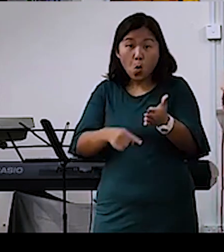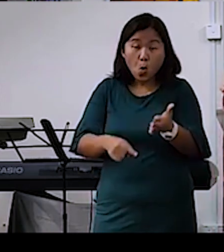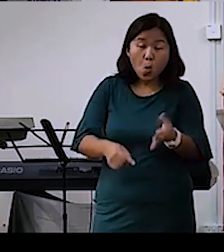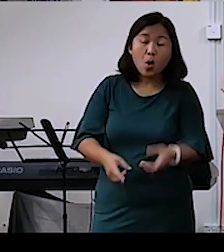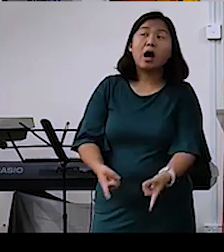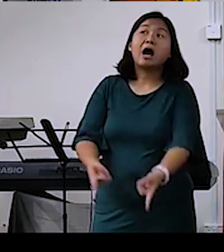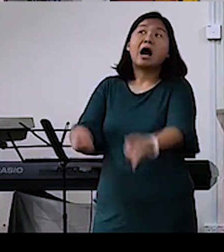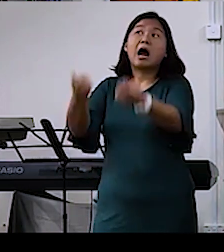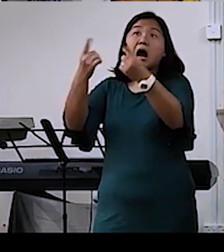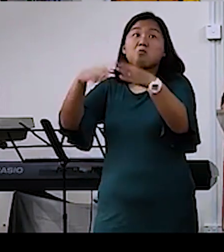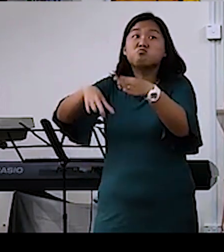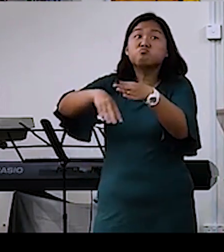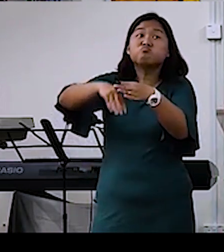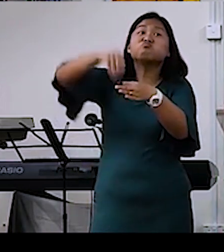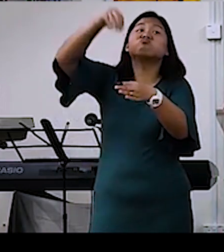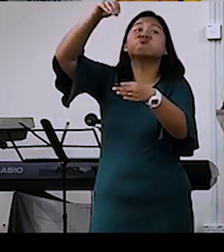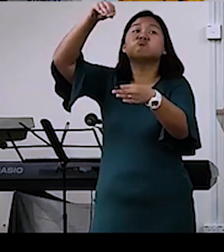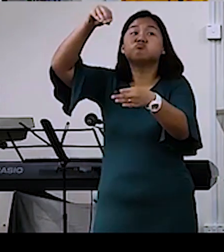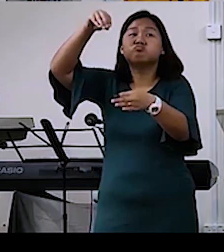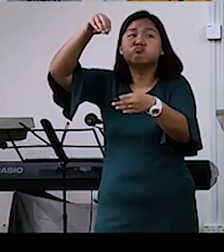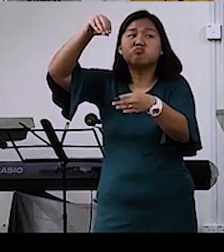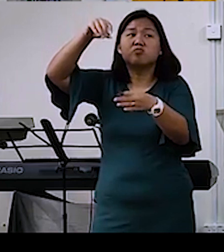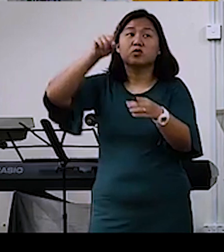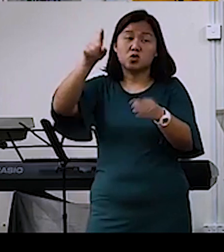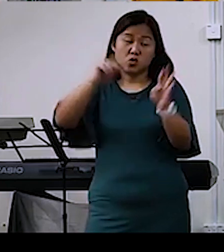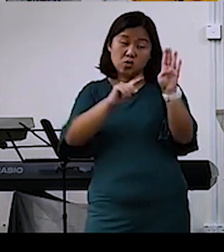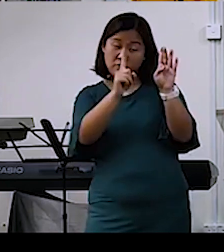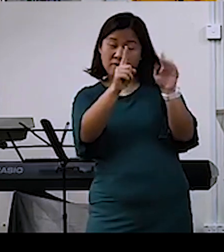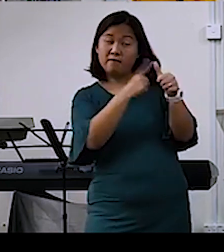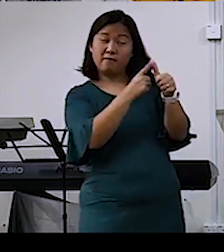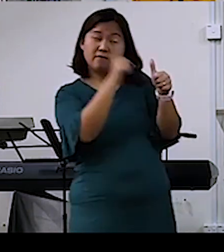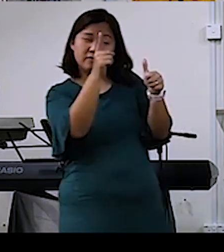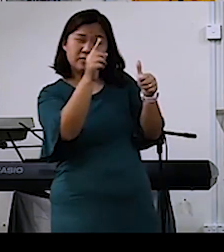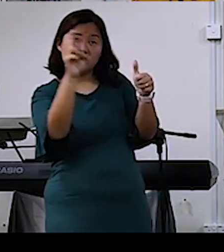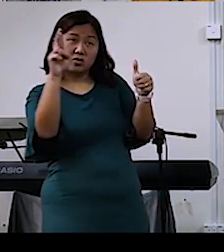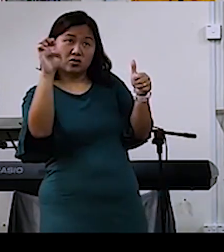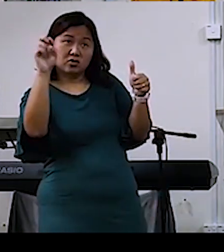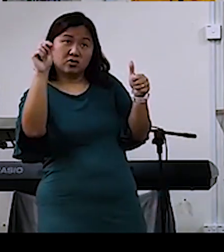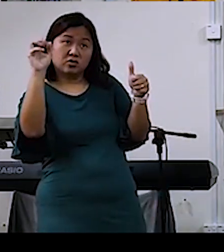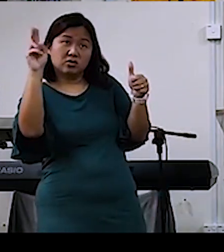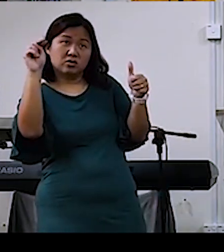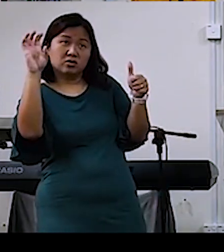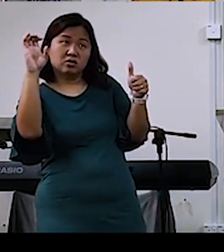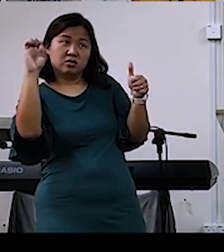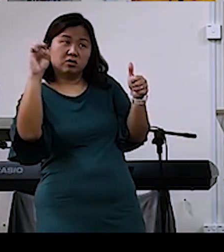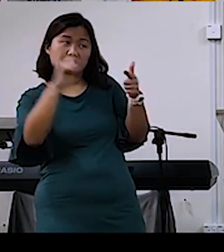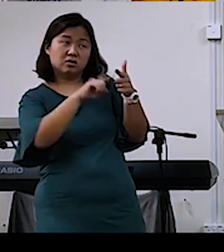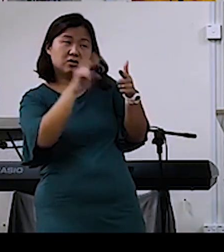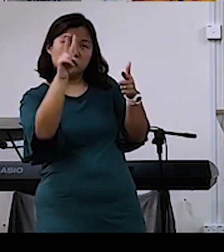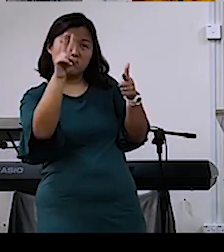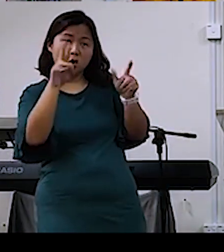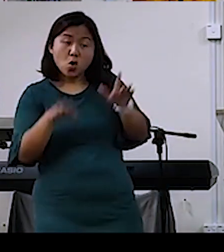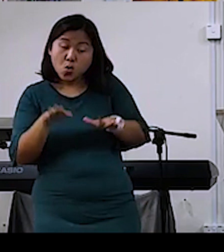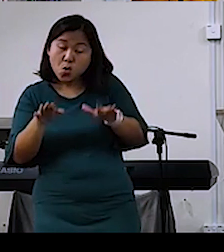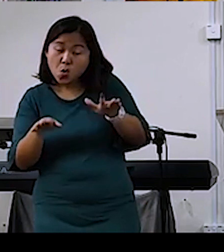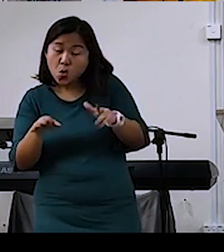fruits of your life. You renounce. Okay, you start with renounce. And then the way you walk, you do life